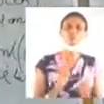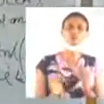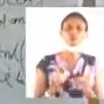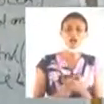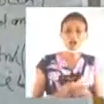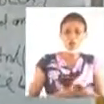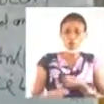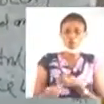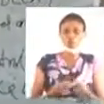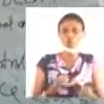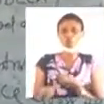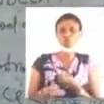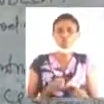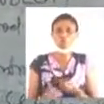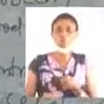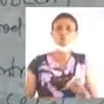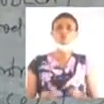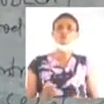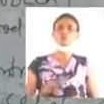like what we said in